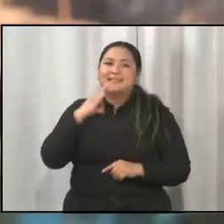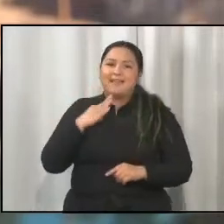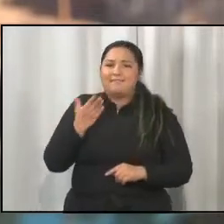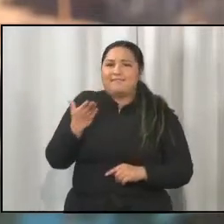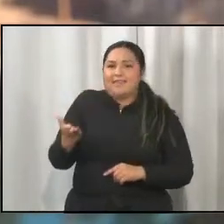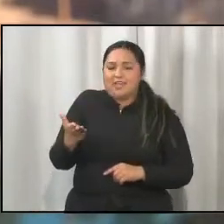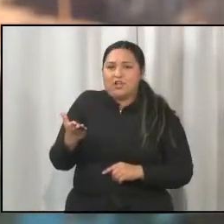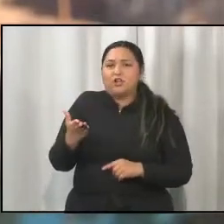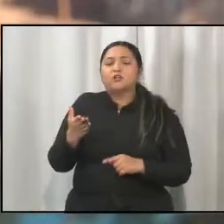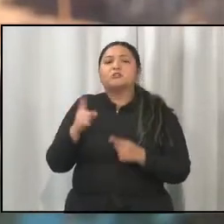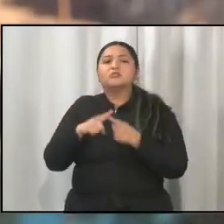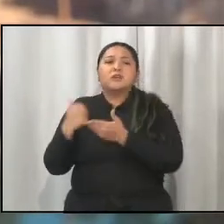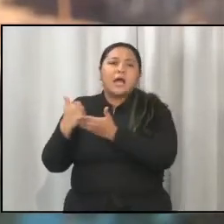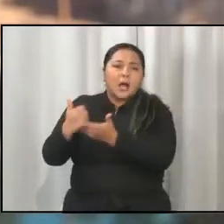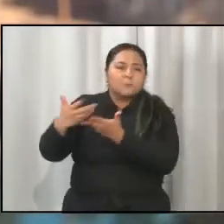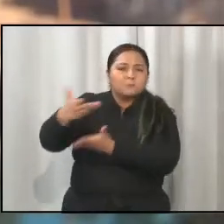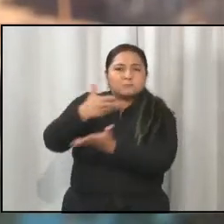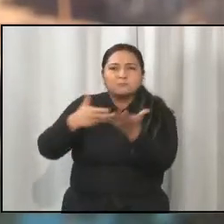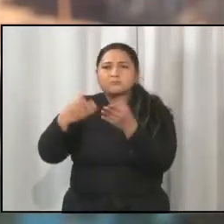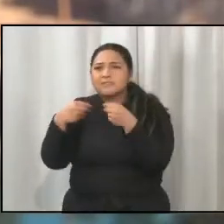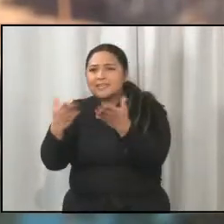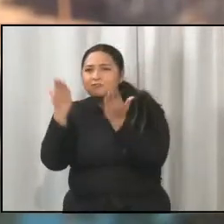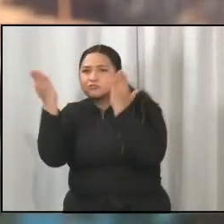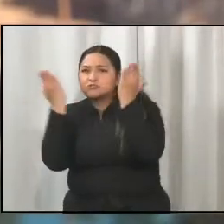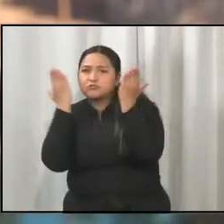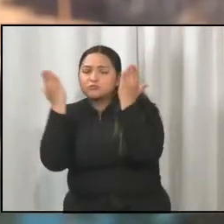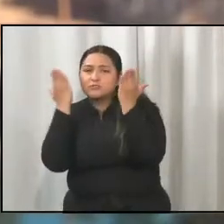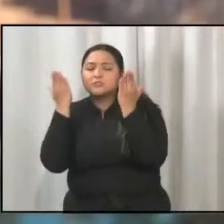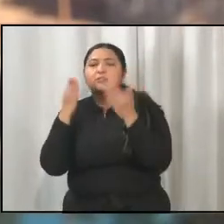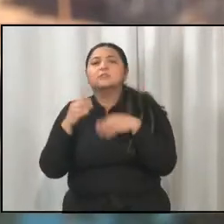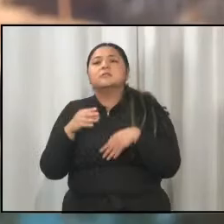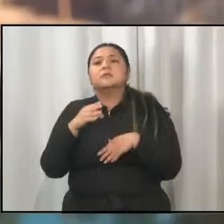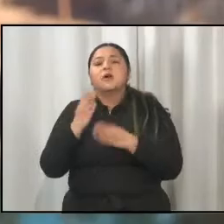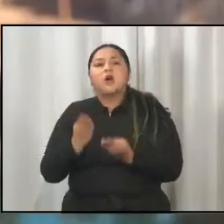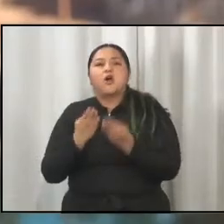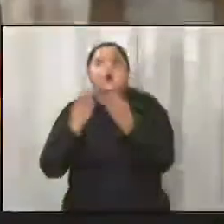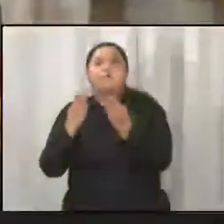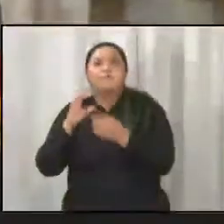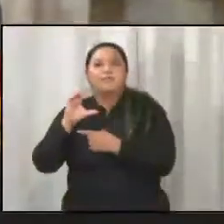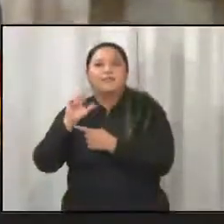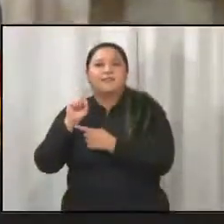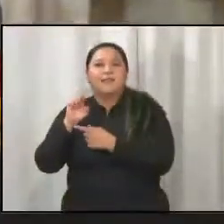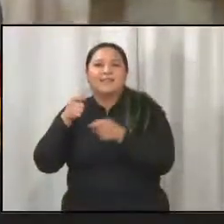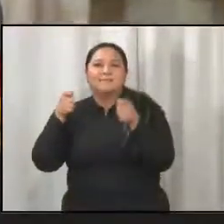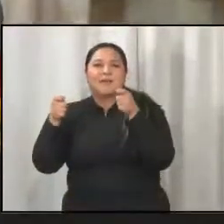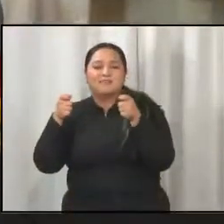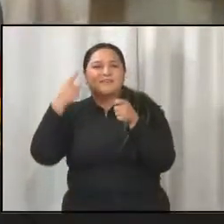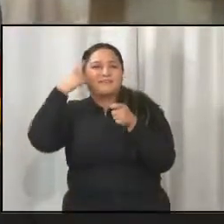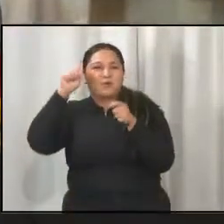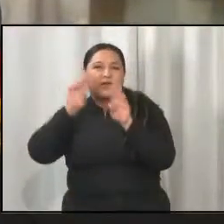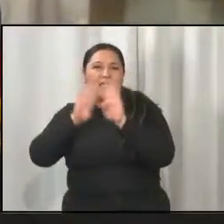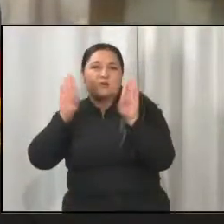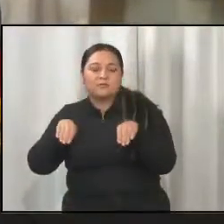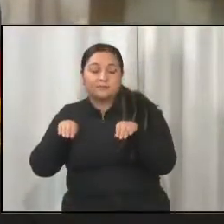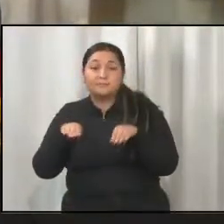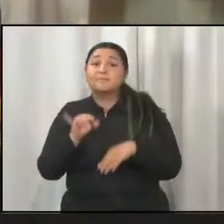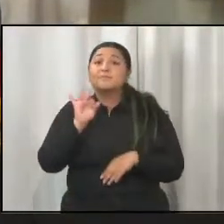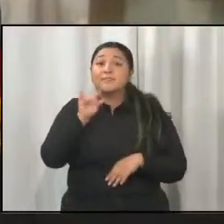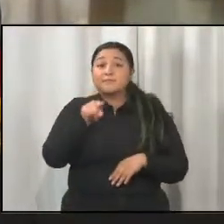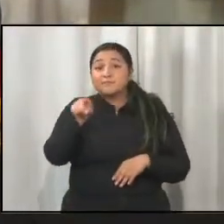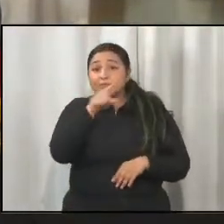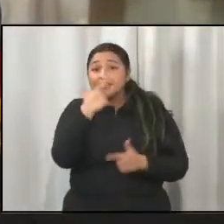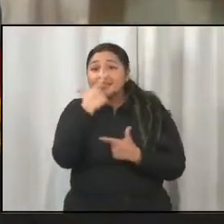connect participants with services and offer housing-focused case management. People who are interested